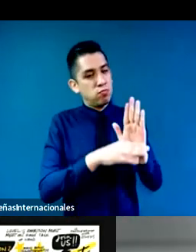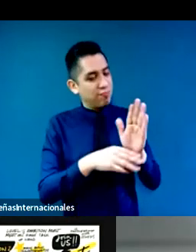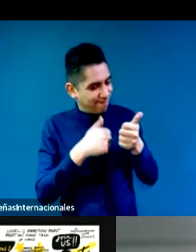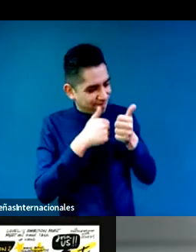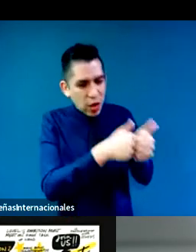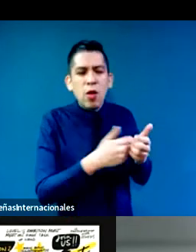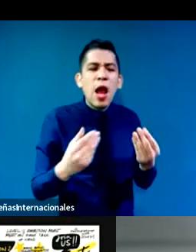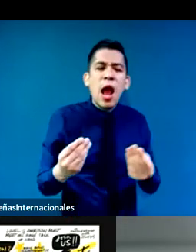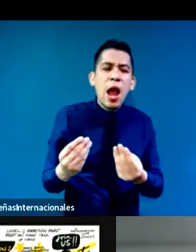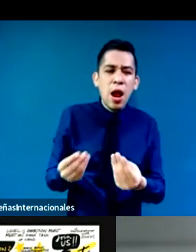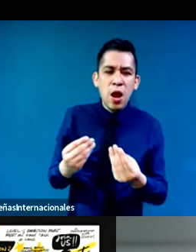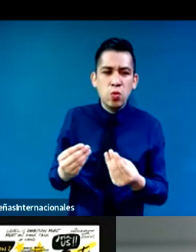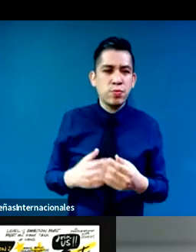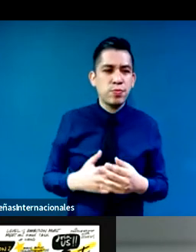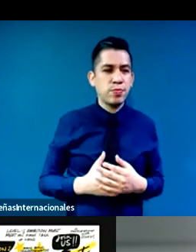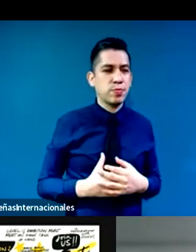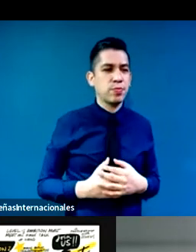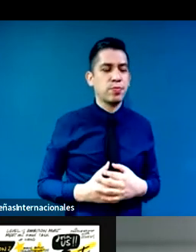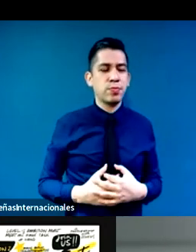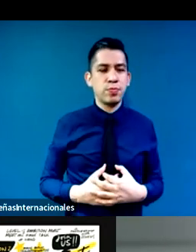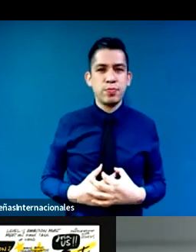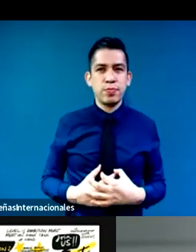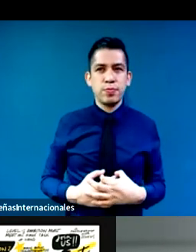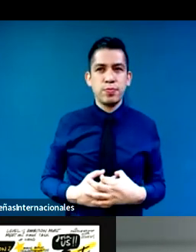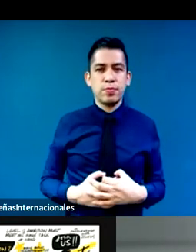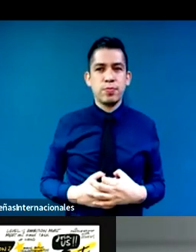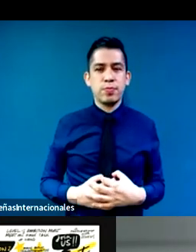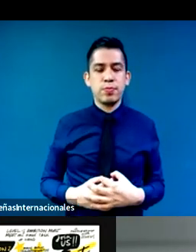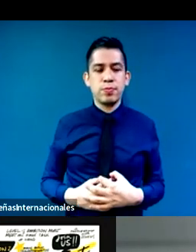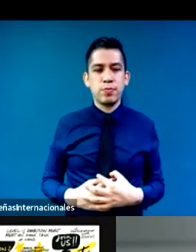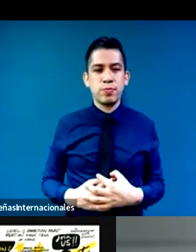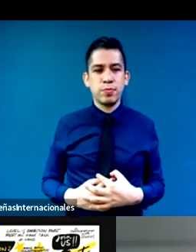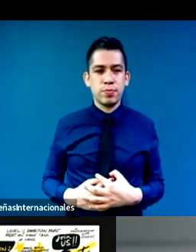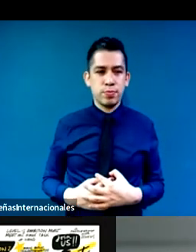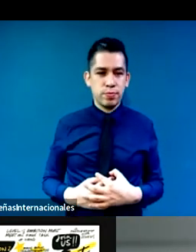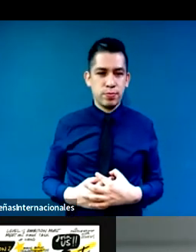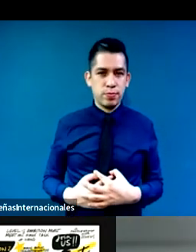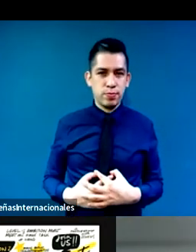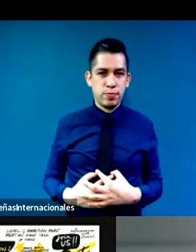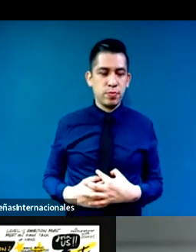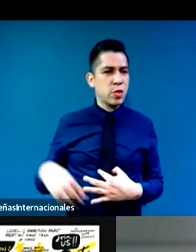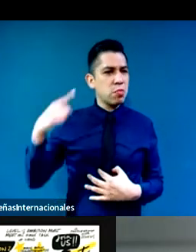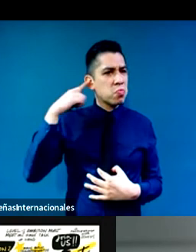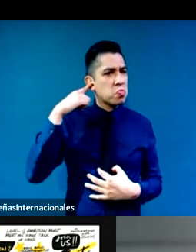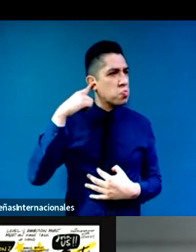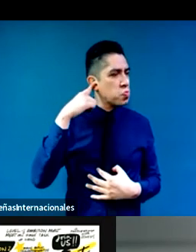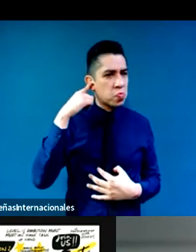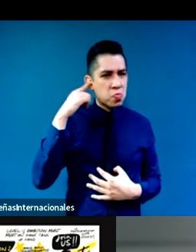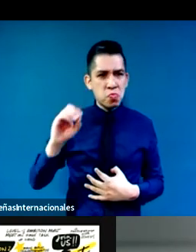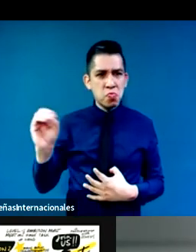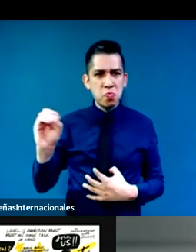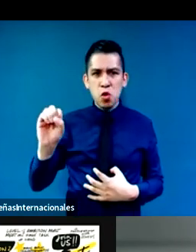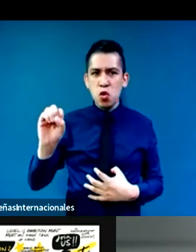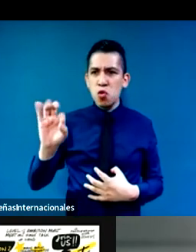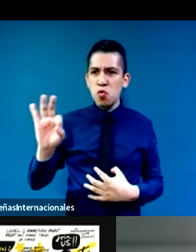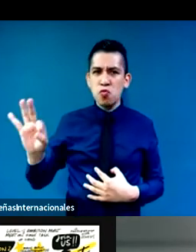Docus nua de mi mutiquipa, babnuki, nanukin, anuga Laura Divini, Dili Huertas Thompson, andigantiki, neko e